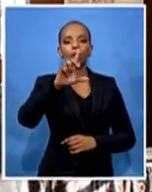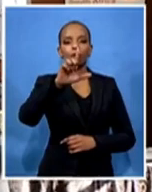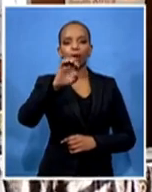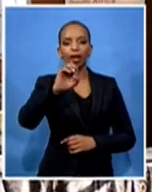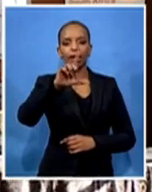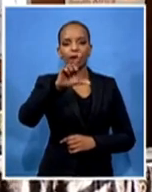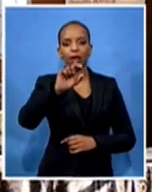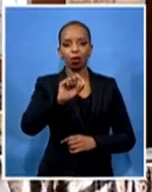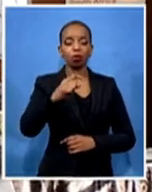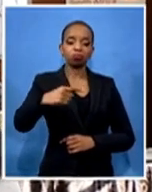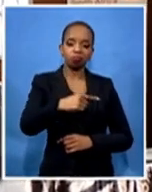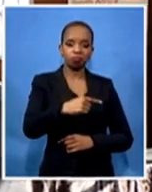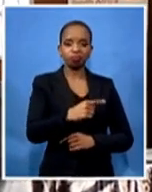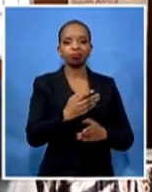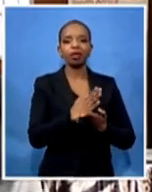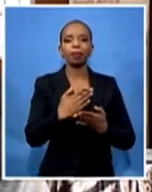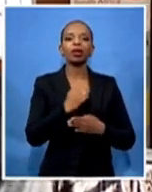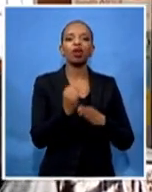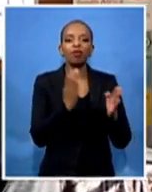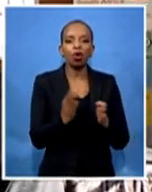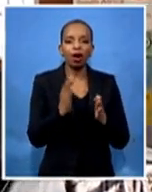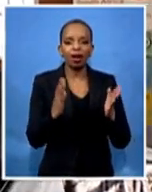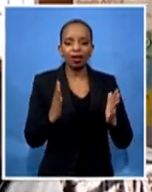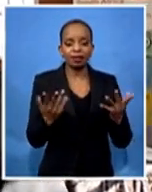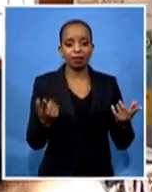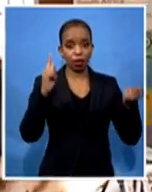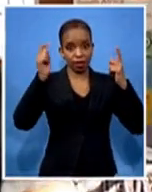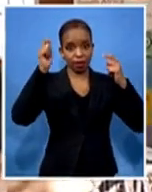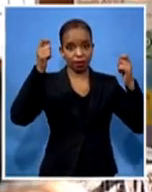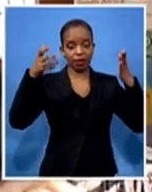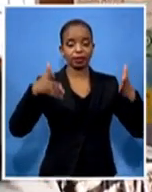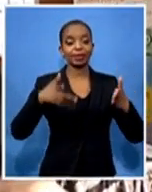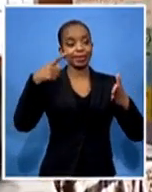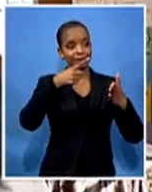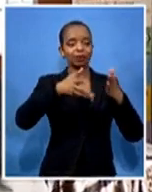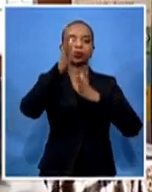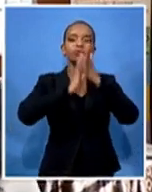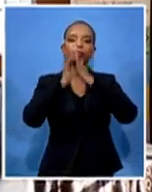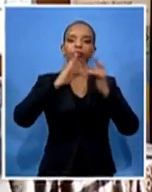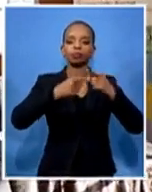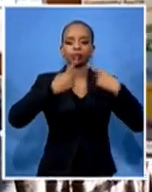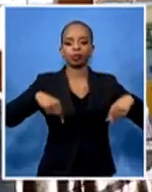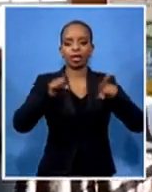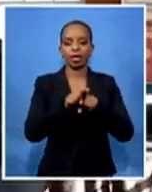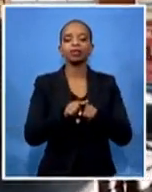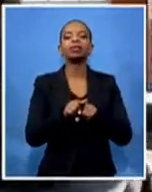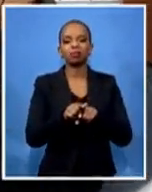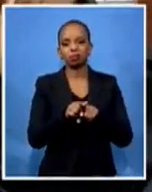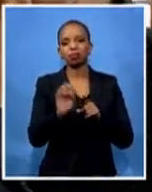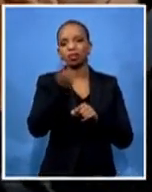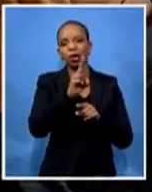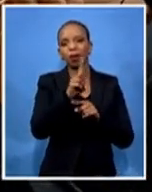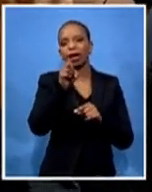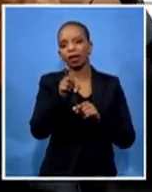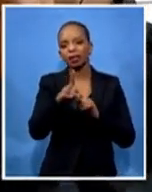these events here. He's going to be telling us, Desiree, really what the jail Dube broadband is all about. Mr. Mbulelo,